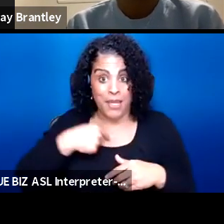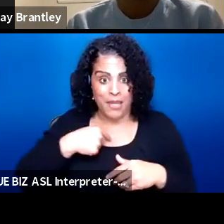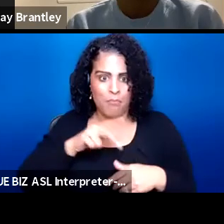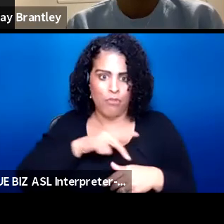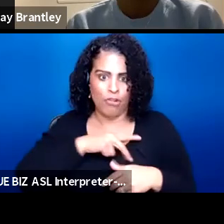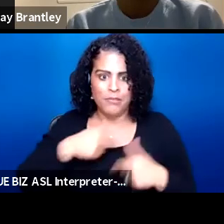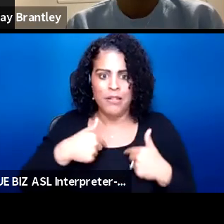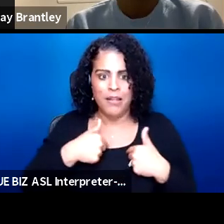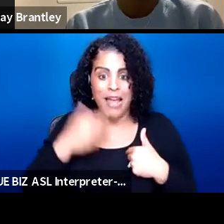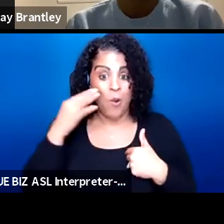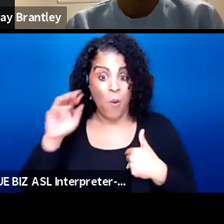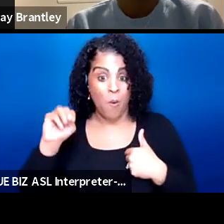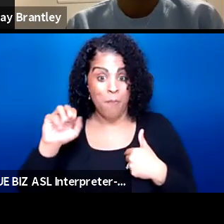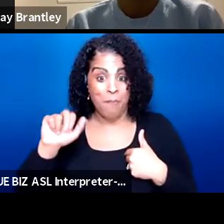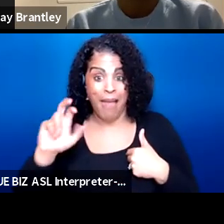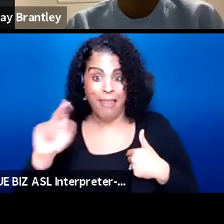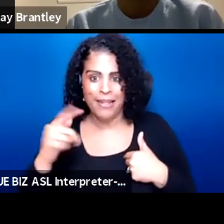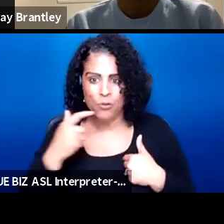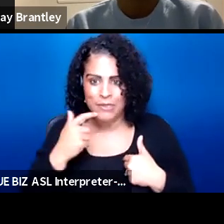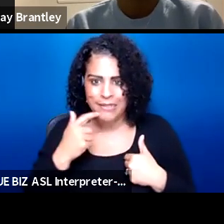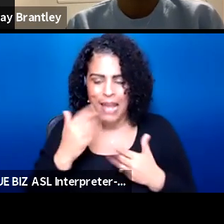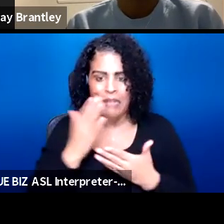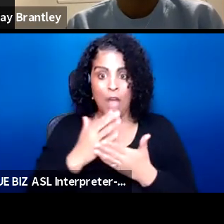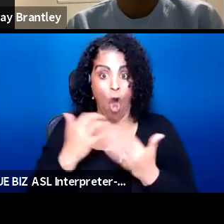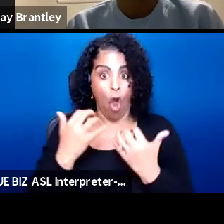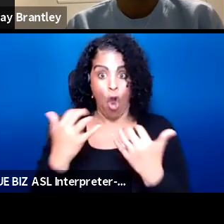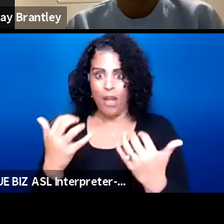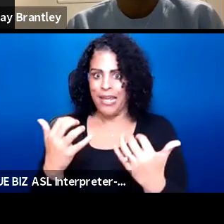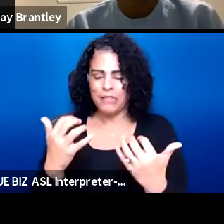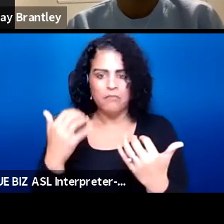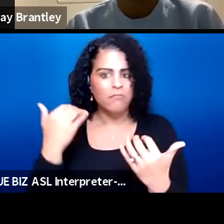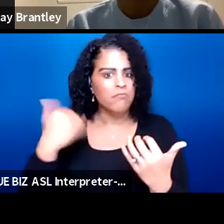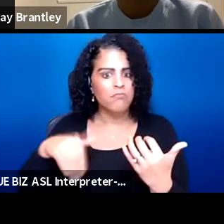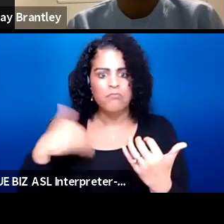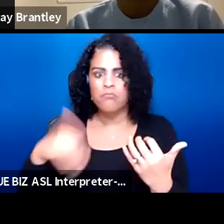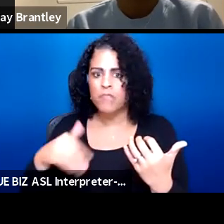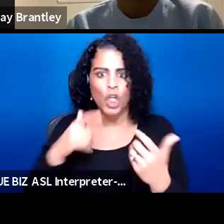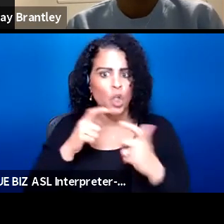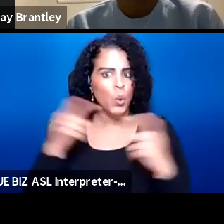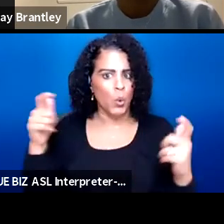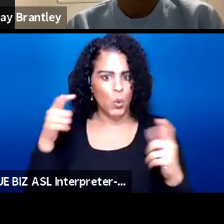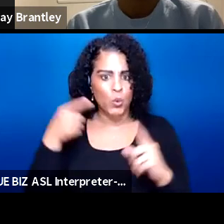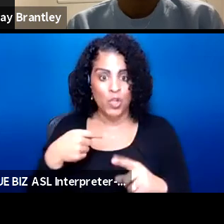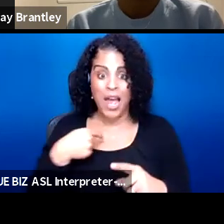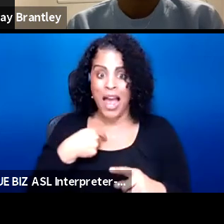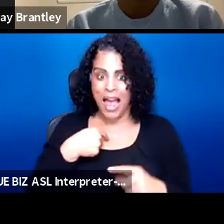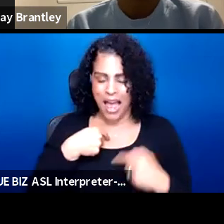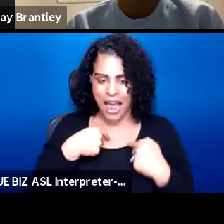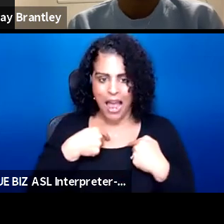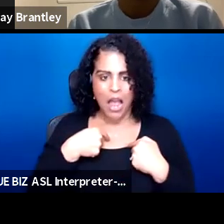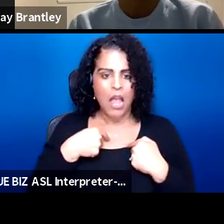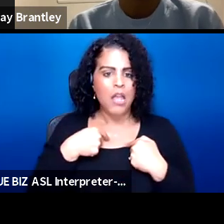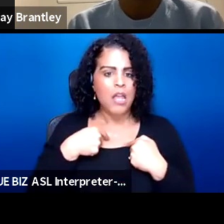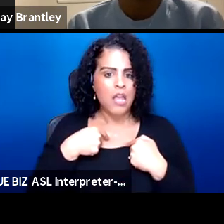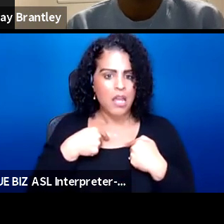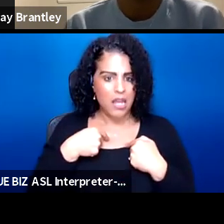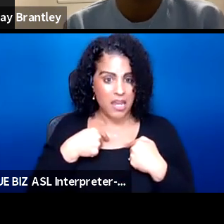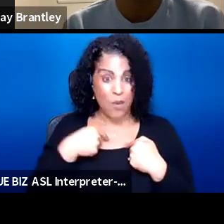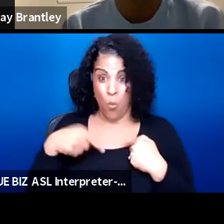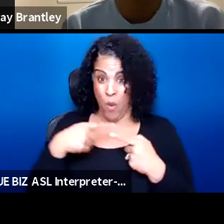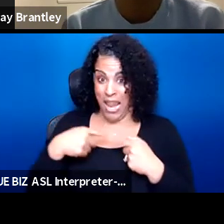like Malick was saying, like to me, audiences is huge. You know, like I personally got tired when I was a